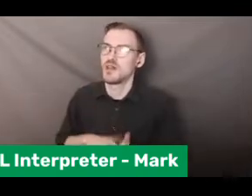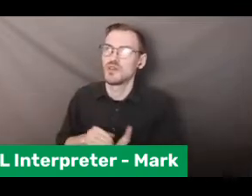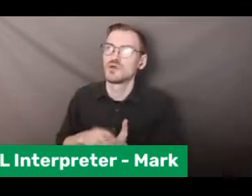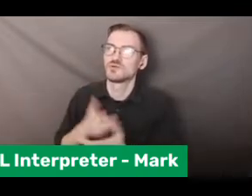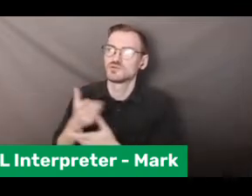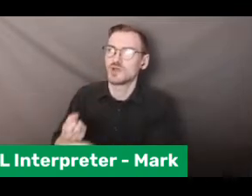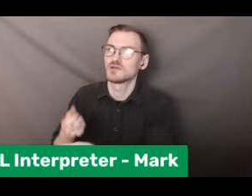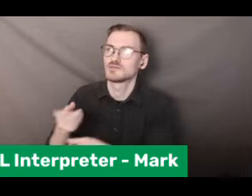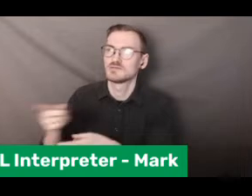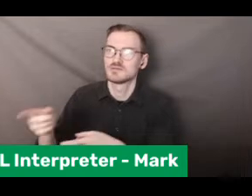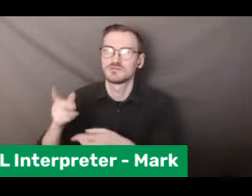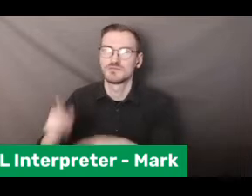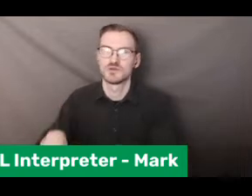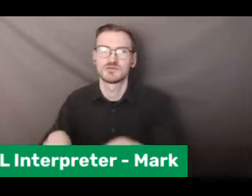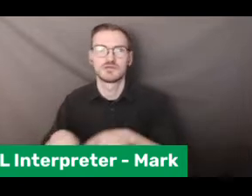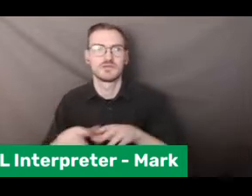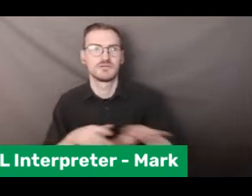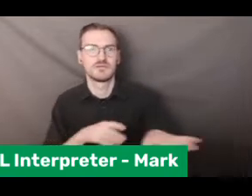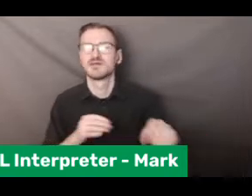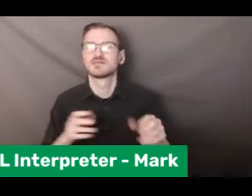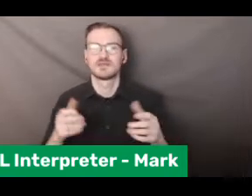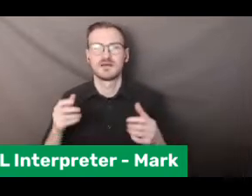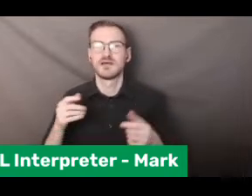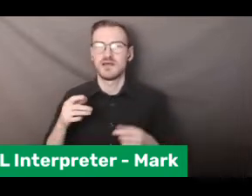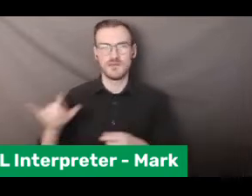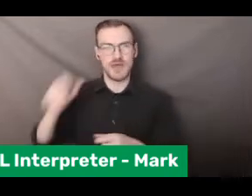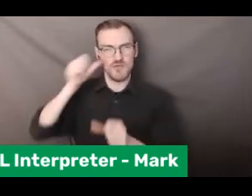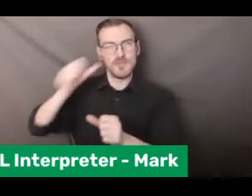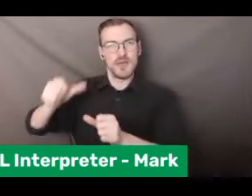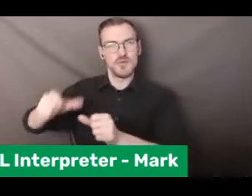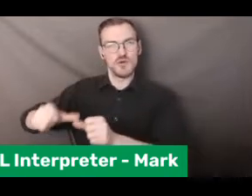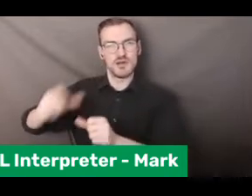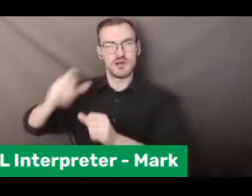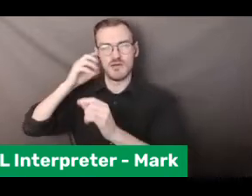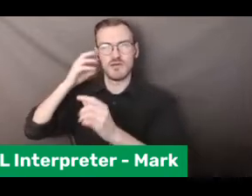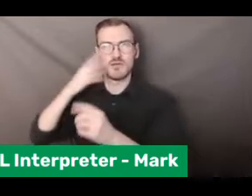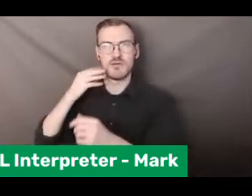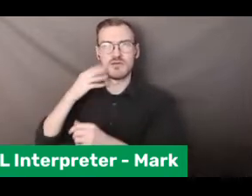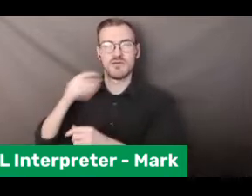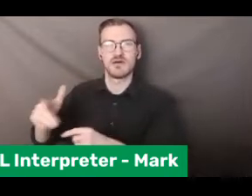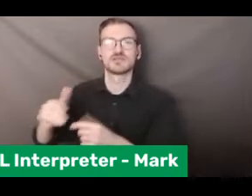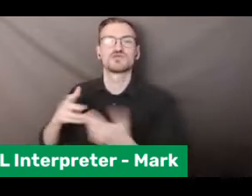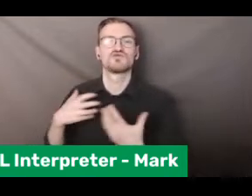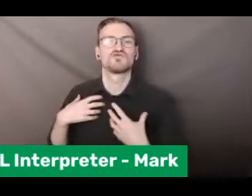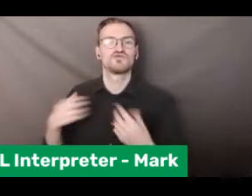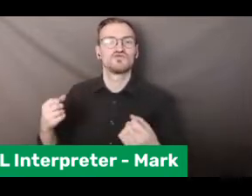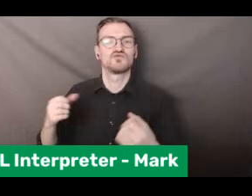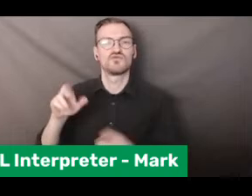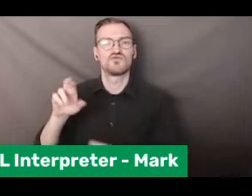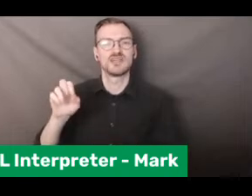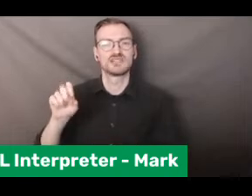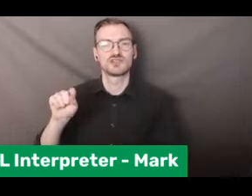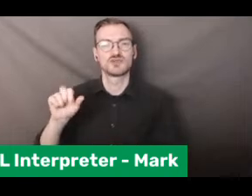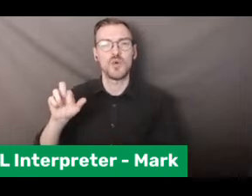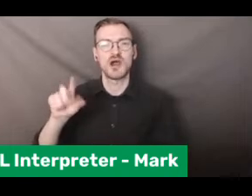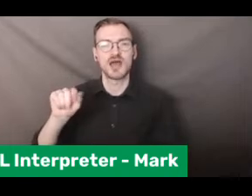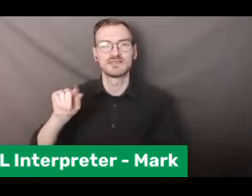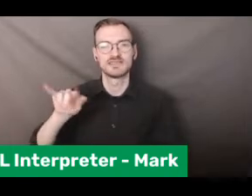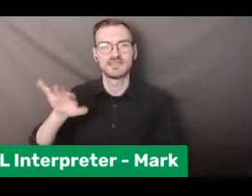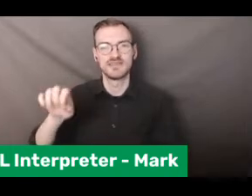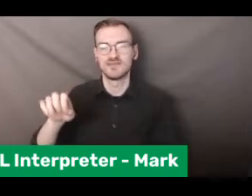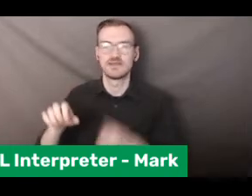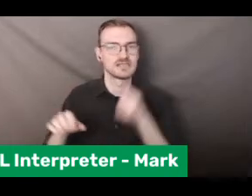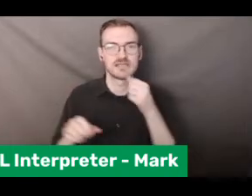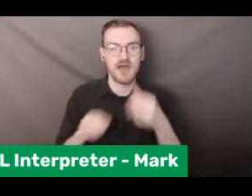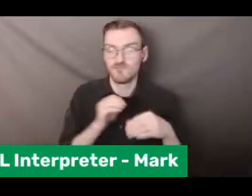That's a restorative process. That's not fixing. That's not an additive process. It's a restorative process. We have everything